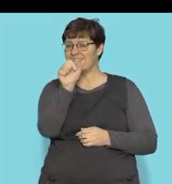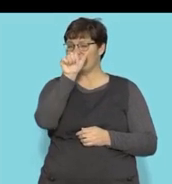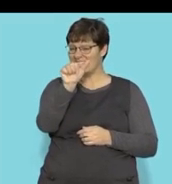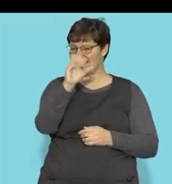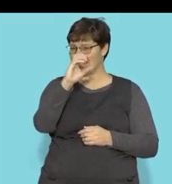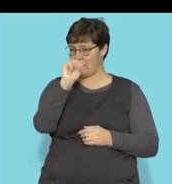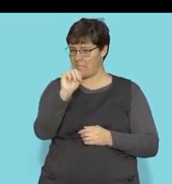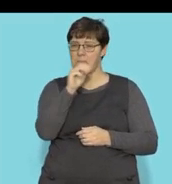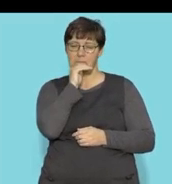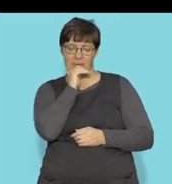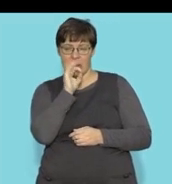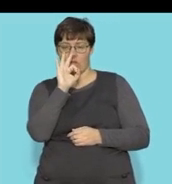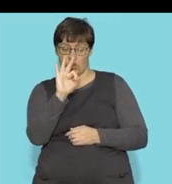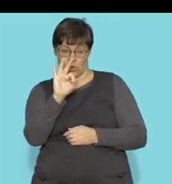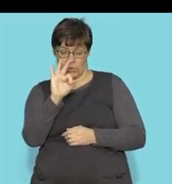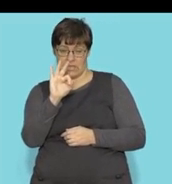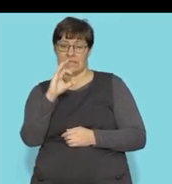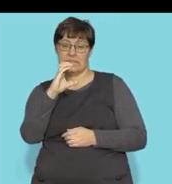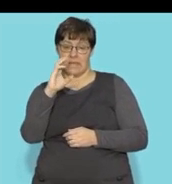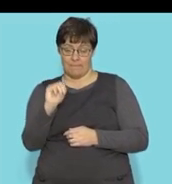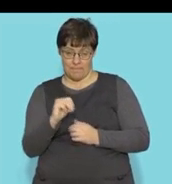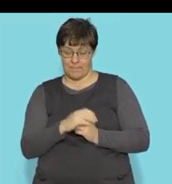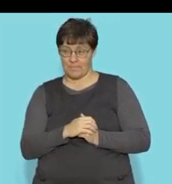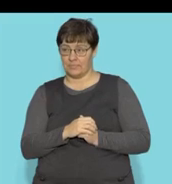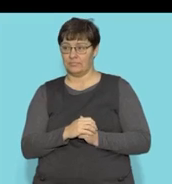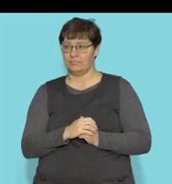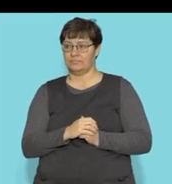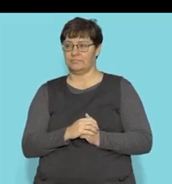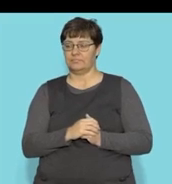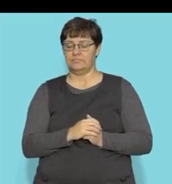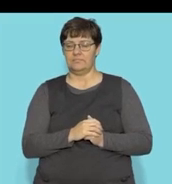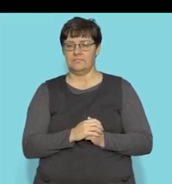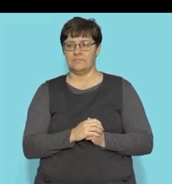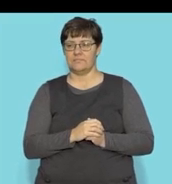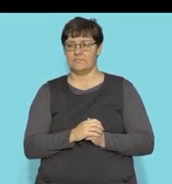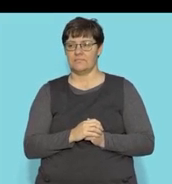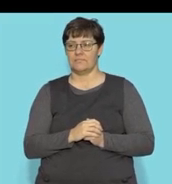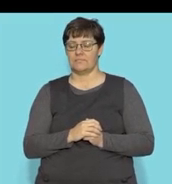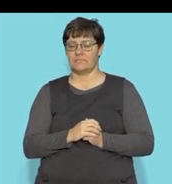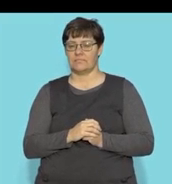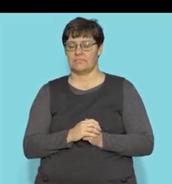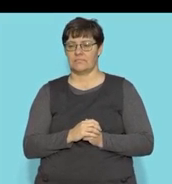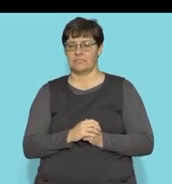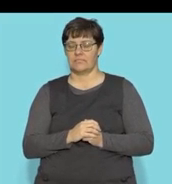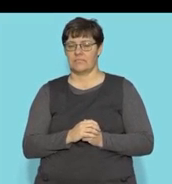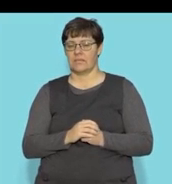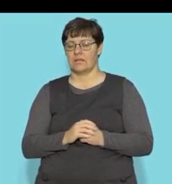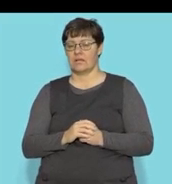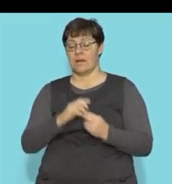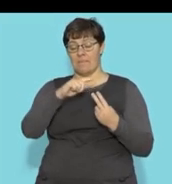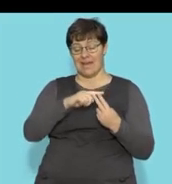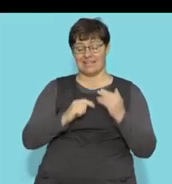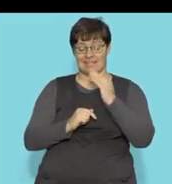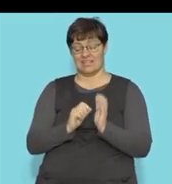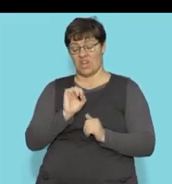over here I can see that the diameter is 6 centimeters, which means that my radius will be 3 centimeters. So it's going to